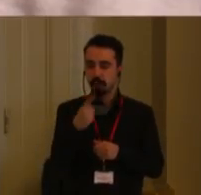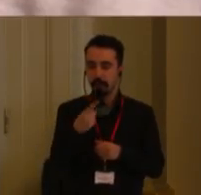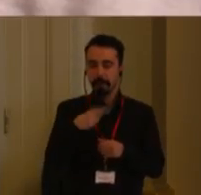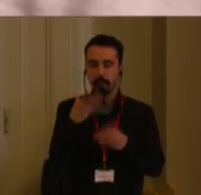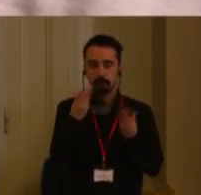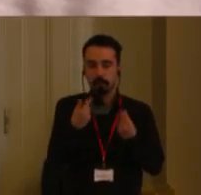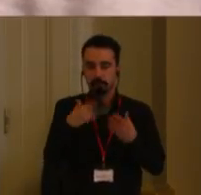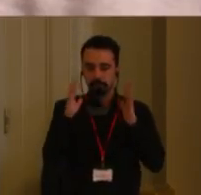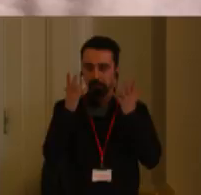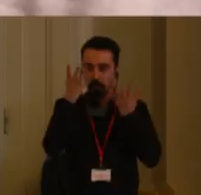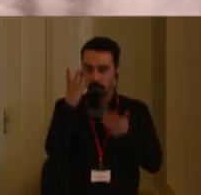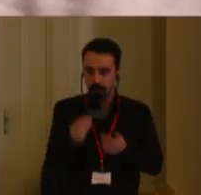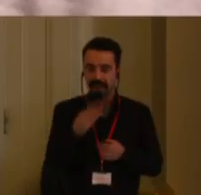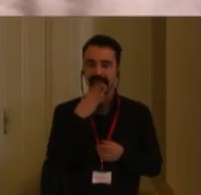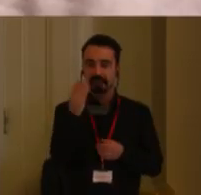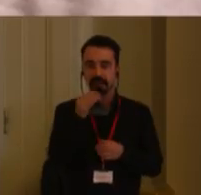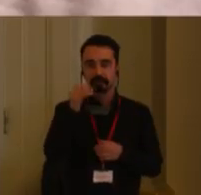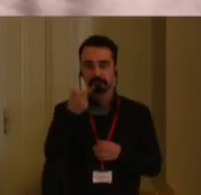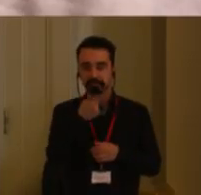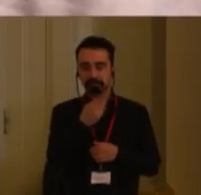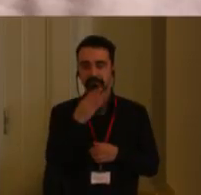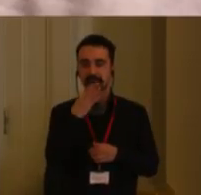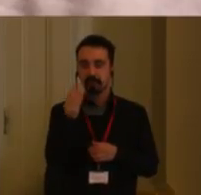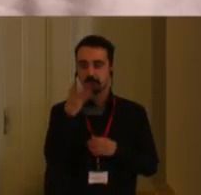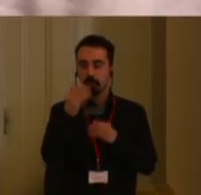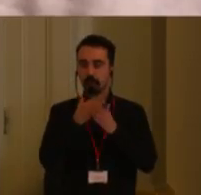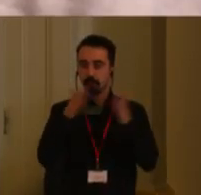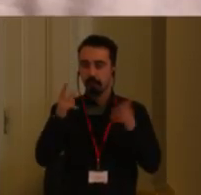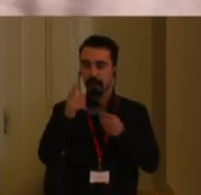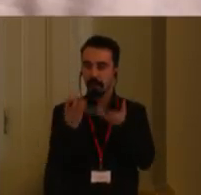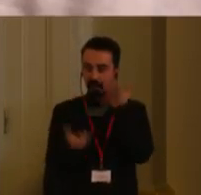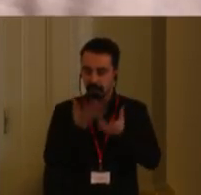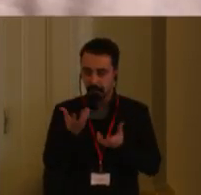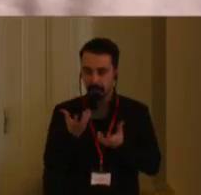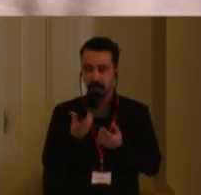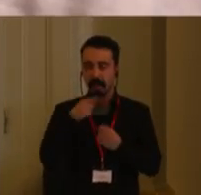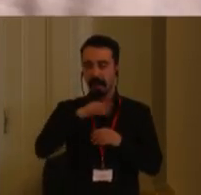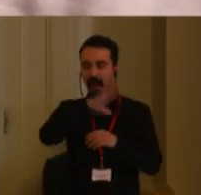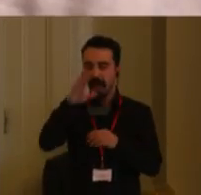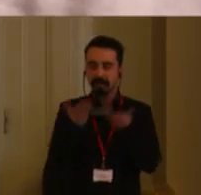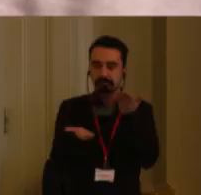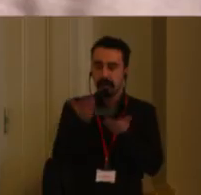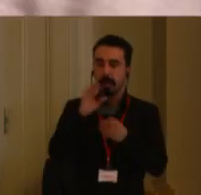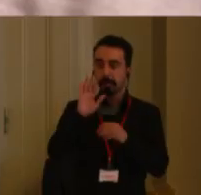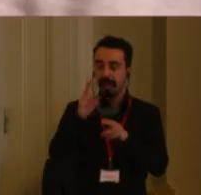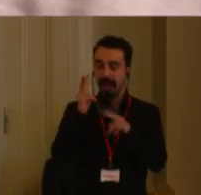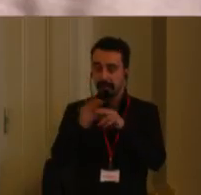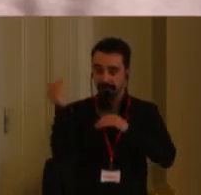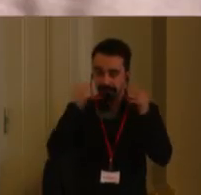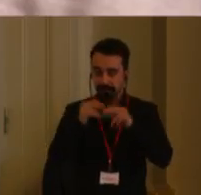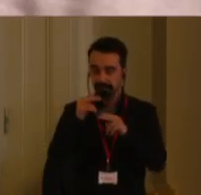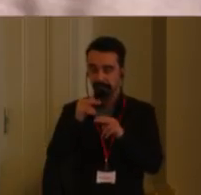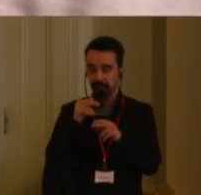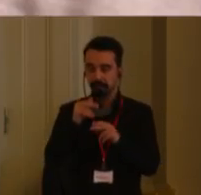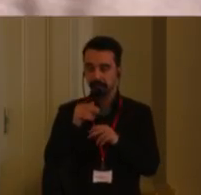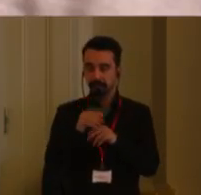spark, but I didn't live my youth to the fullest. I grew up as soon as I came here, I started working straight after primary school